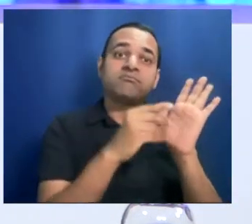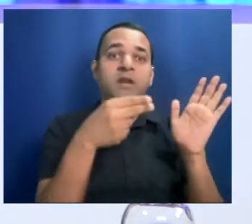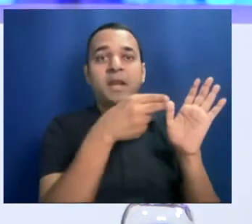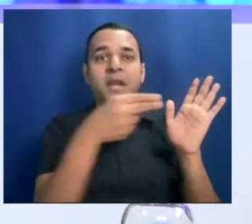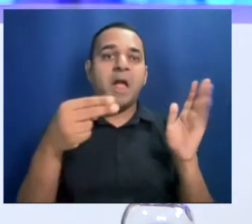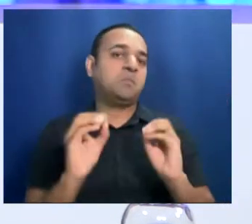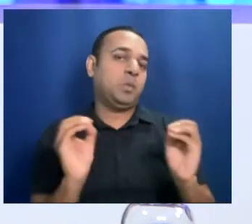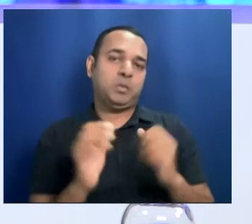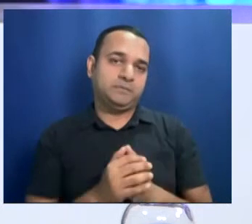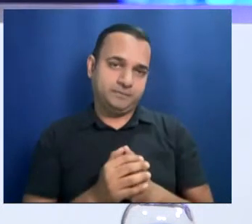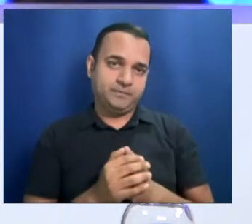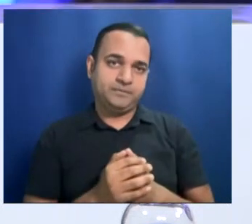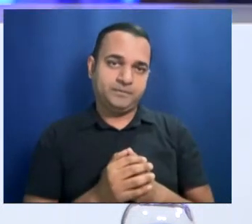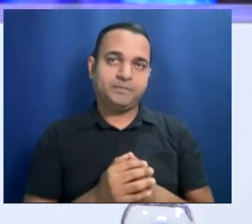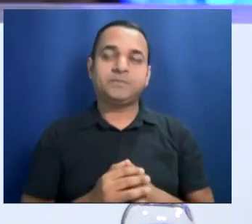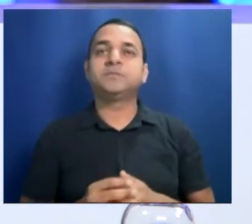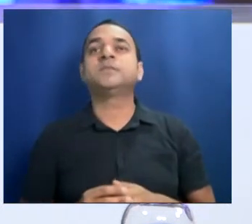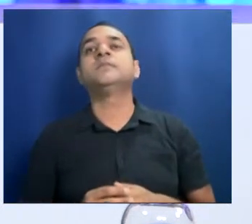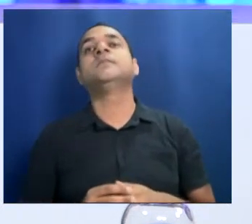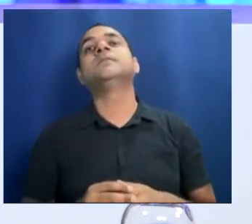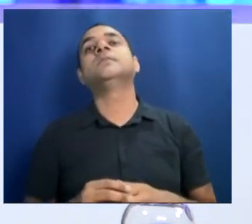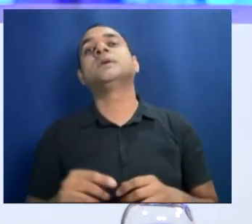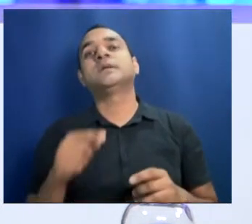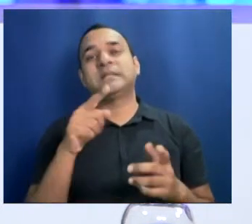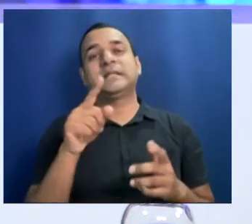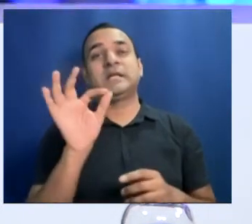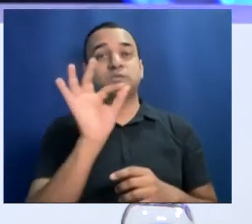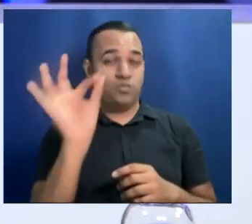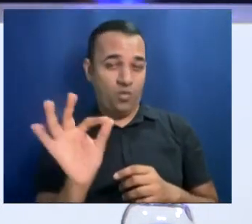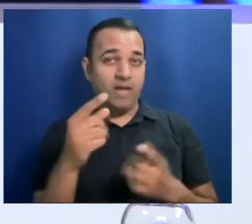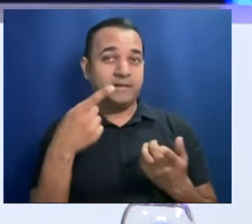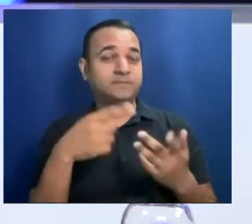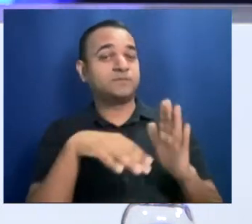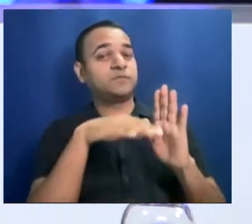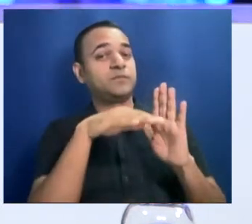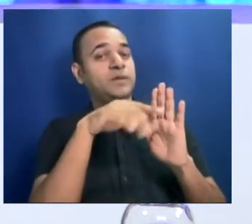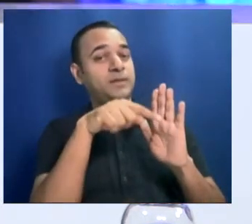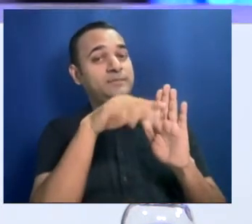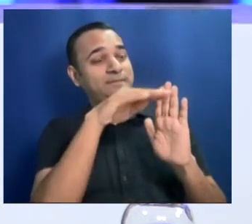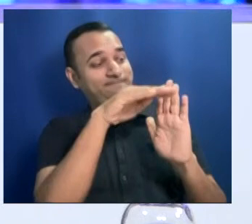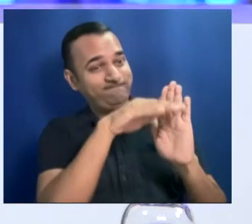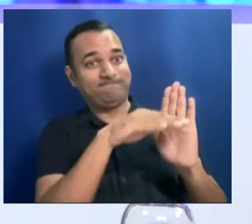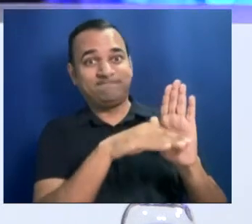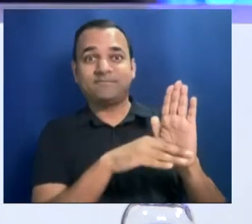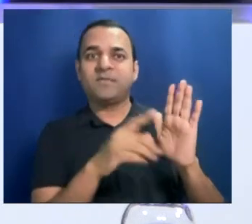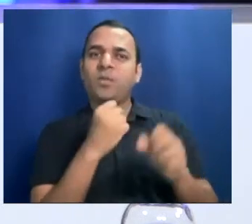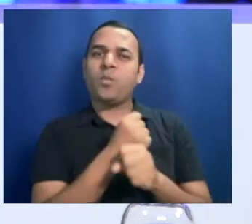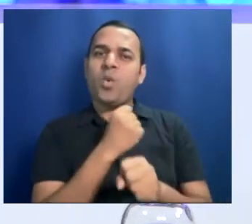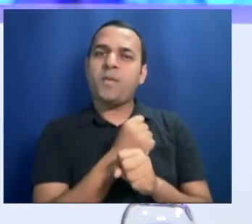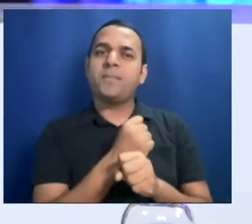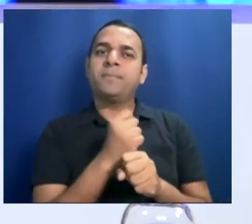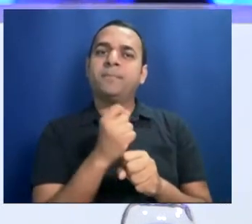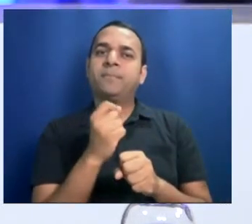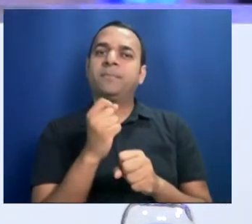in such conditions where also the work itself or the sector is not